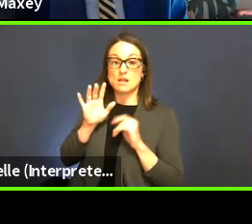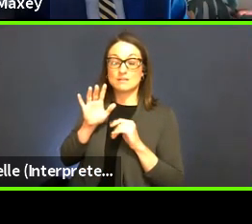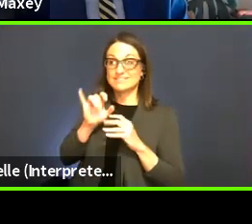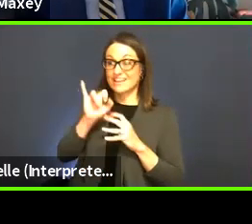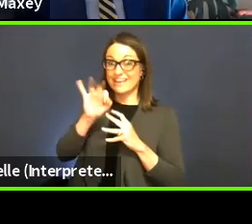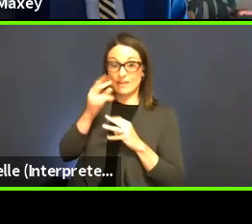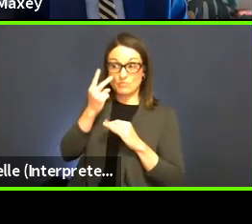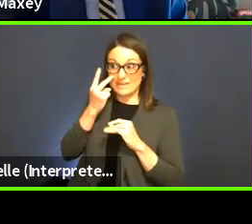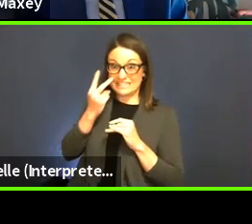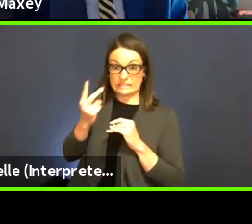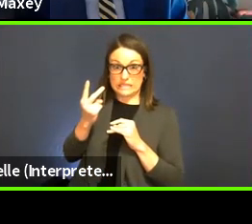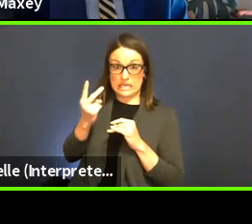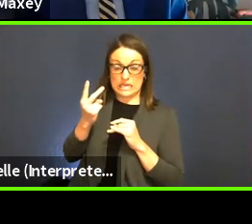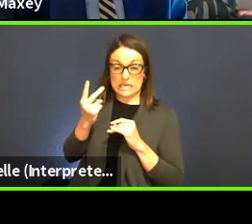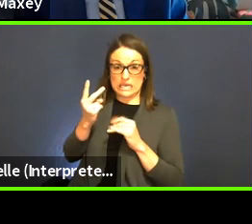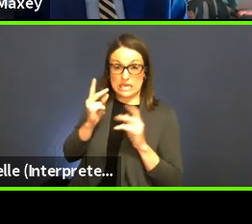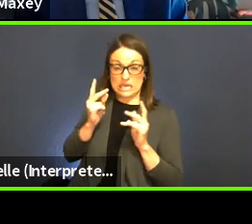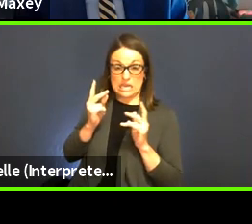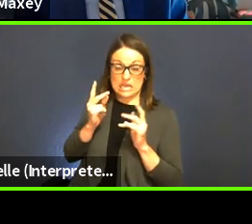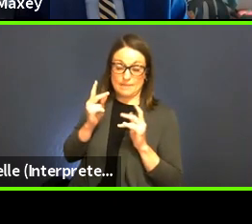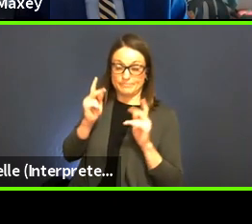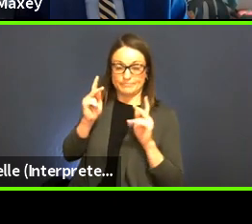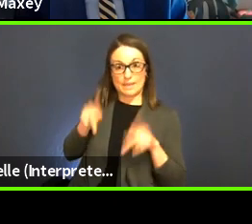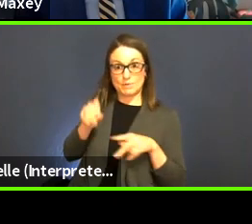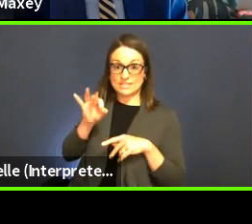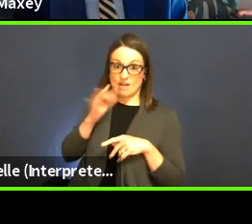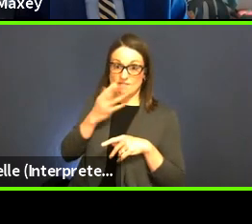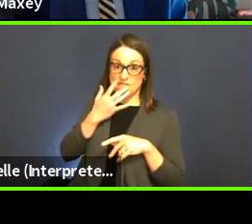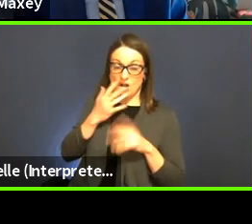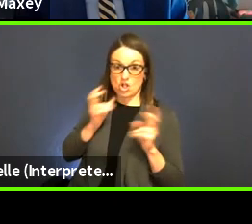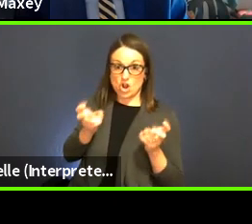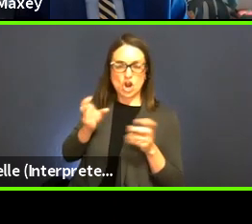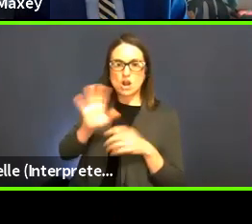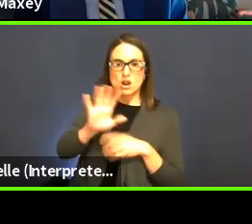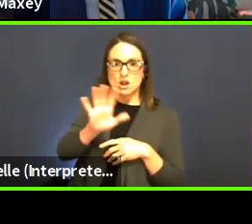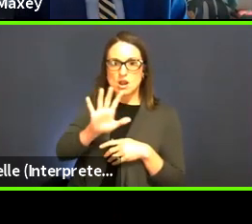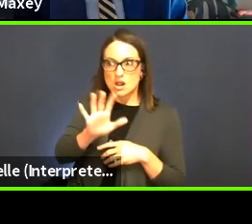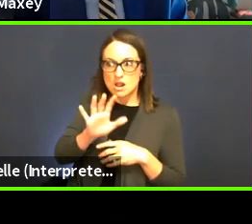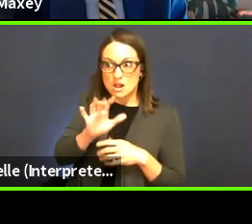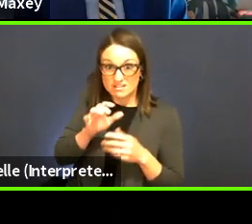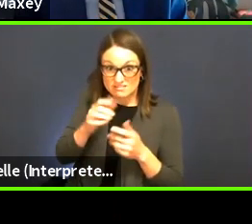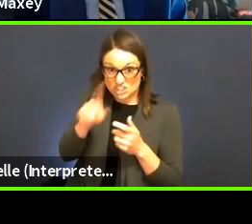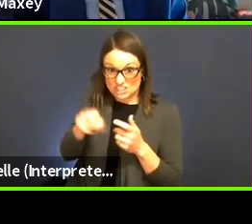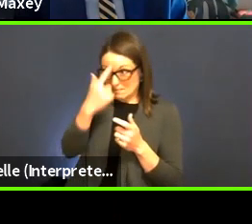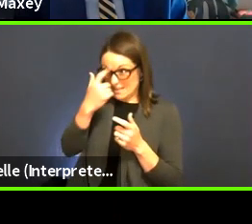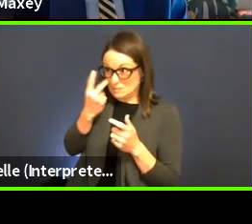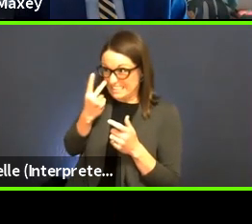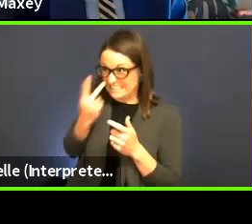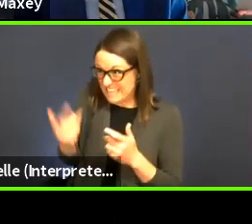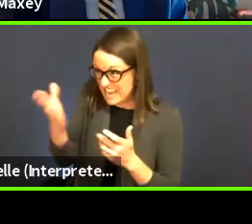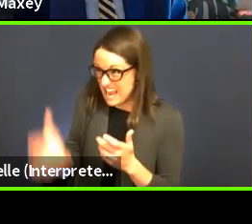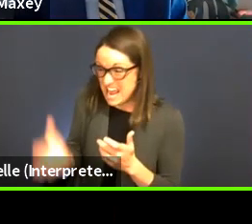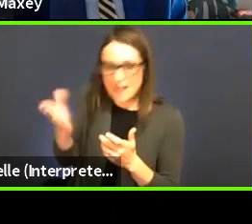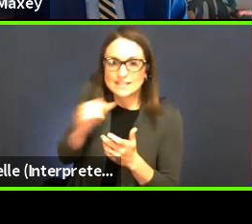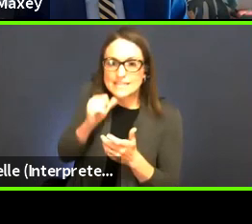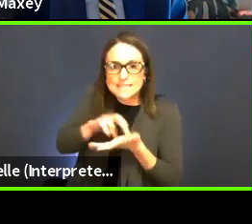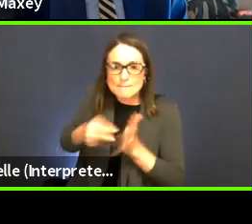that they're not assumed to be the first suspect, that we're cognizant